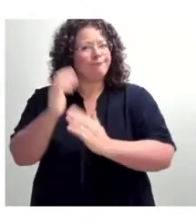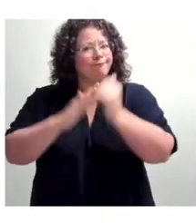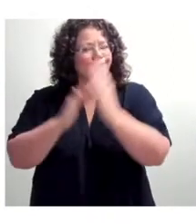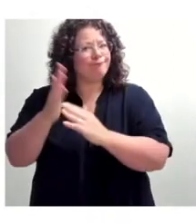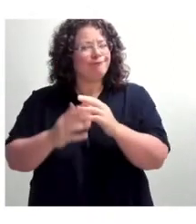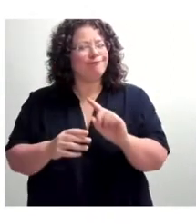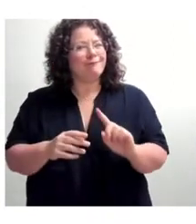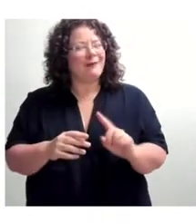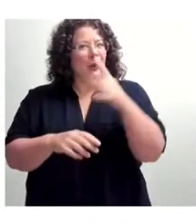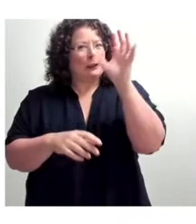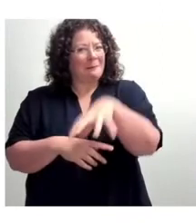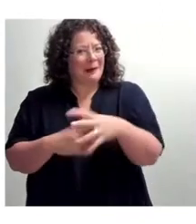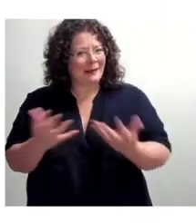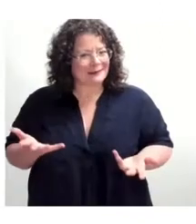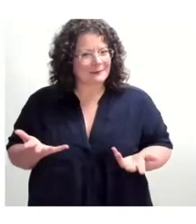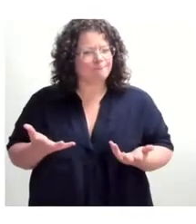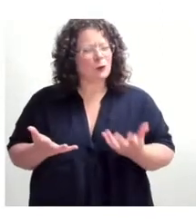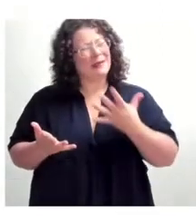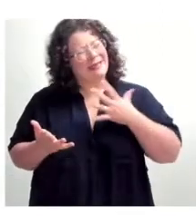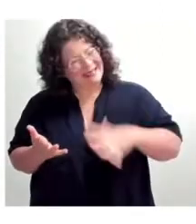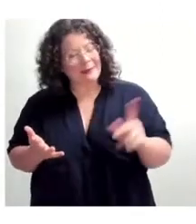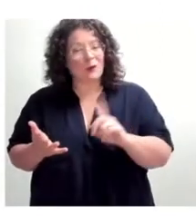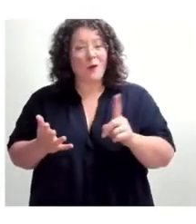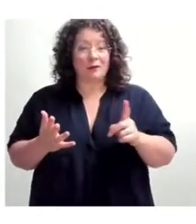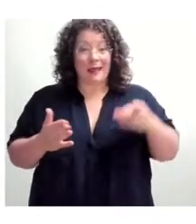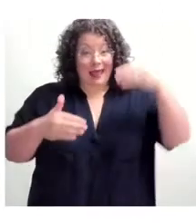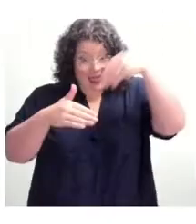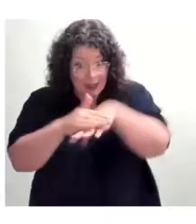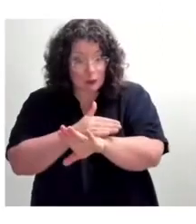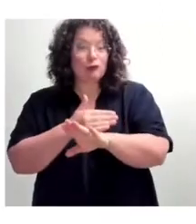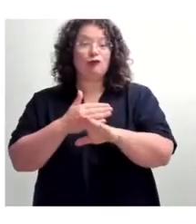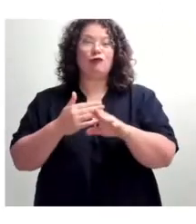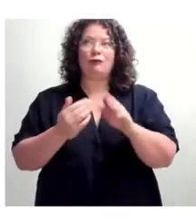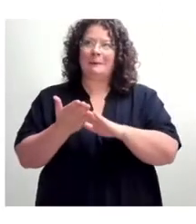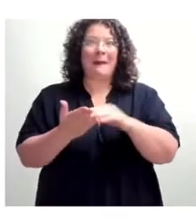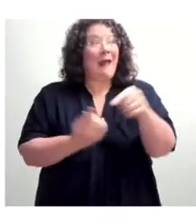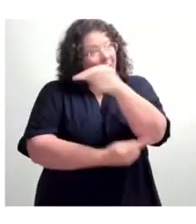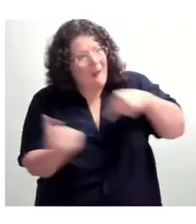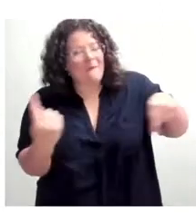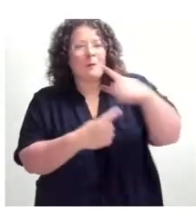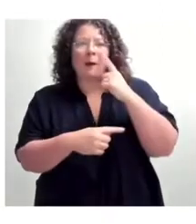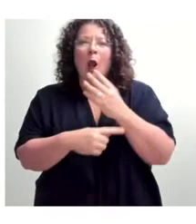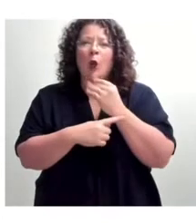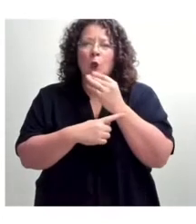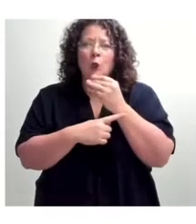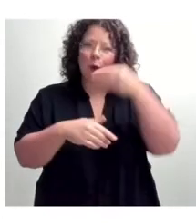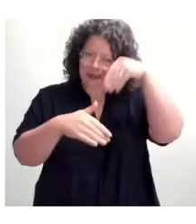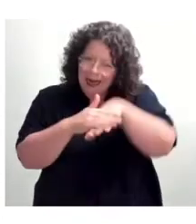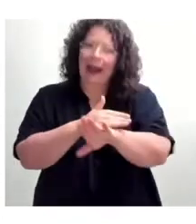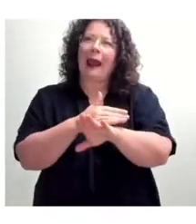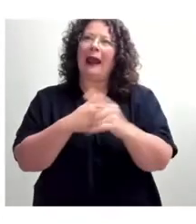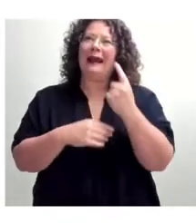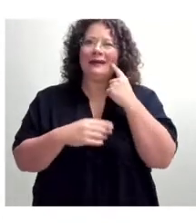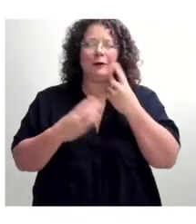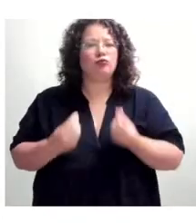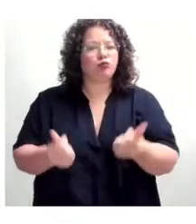do that today. And so we're working with Microsoft on Unilever on an inclusive design lab to think through in everything that